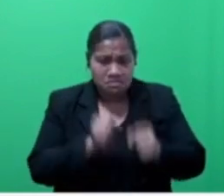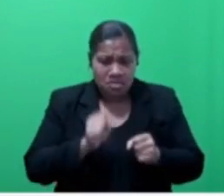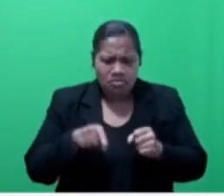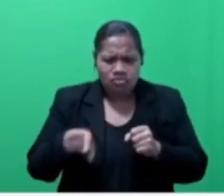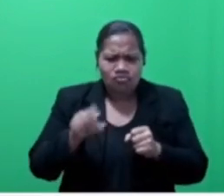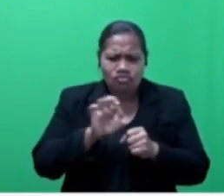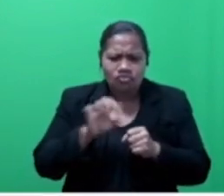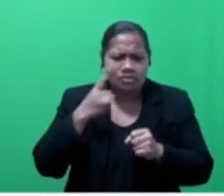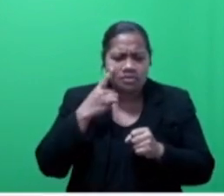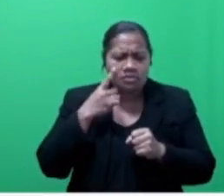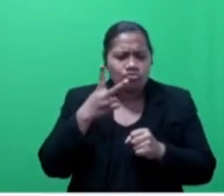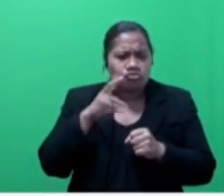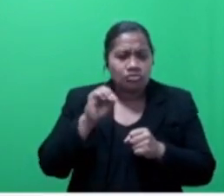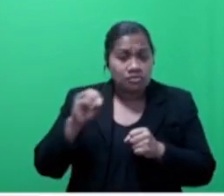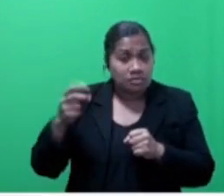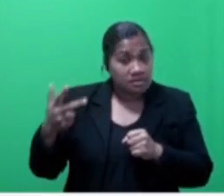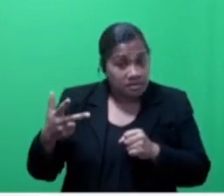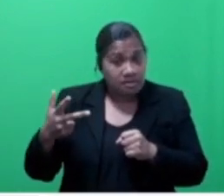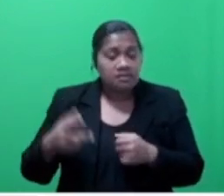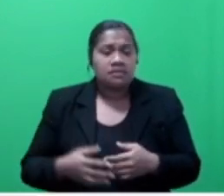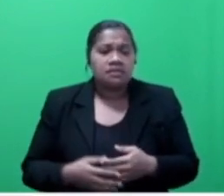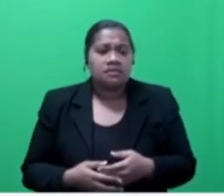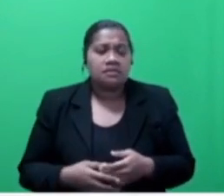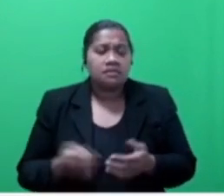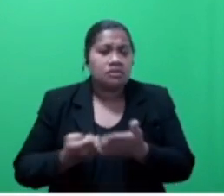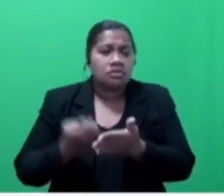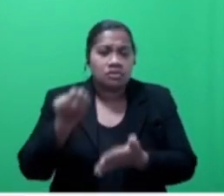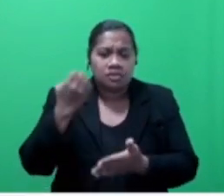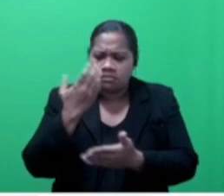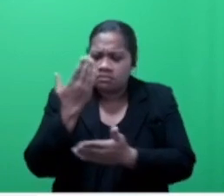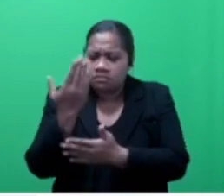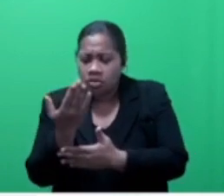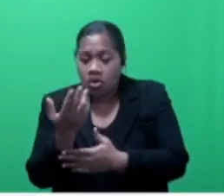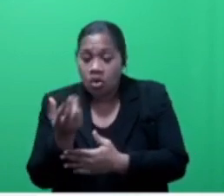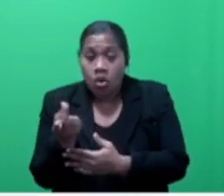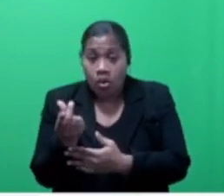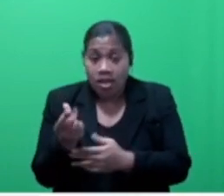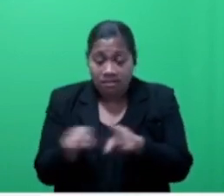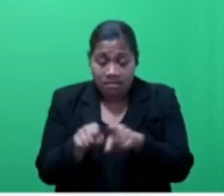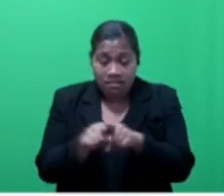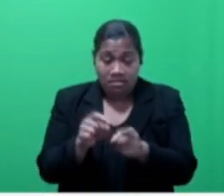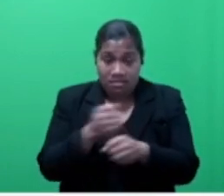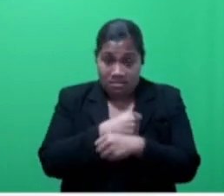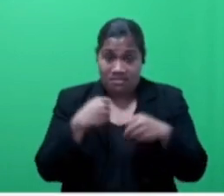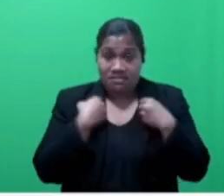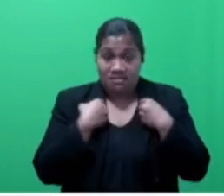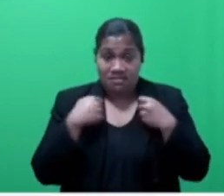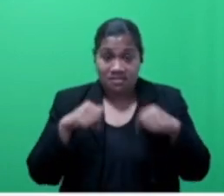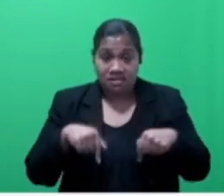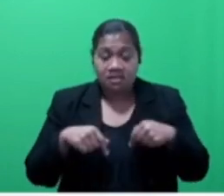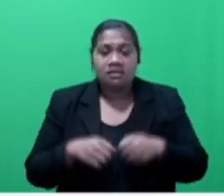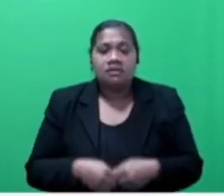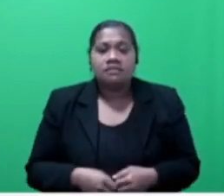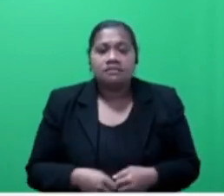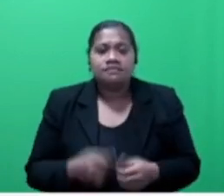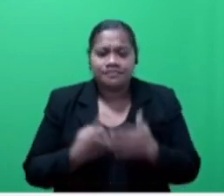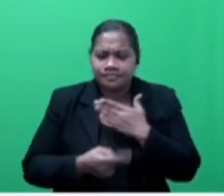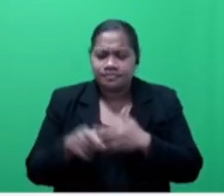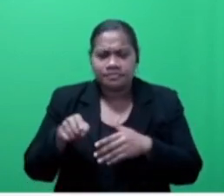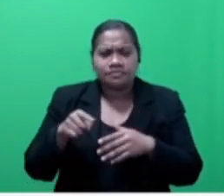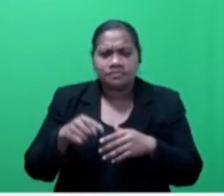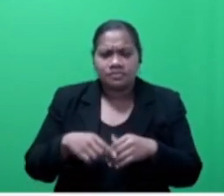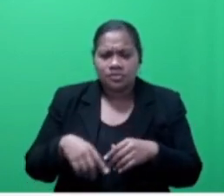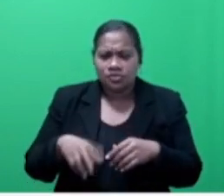2008. Economies reliant on oil imports like ours will see wider fiscal and trade deficits and inflationary